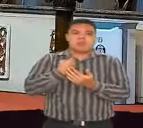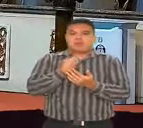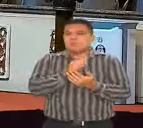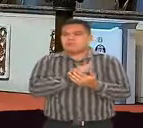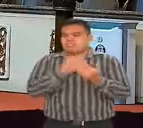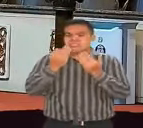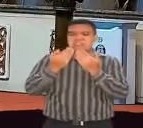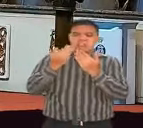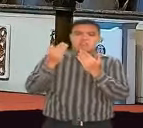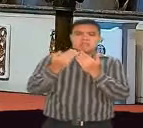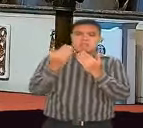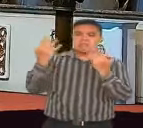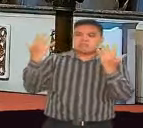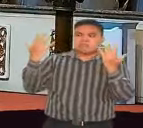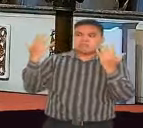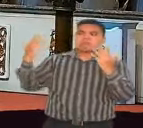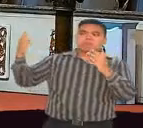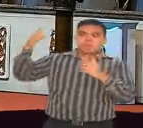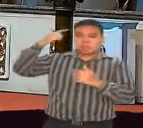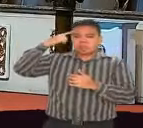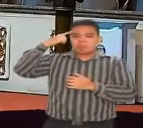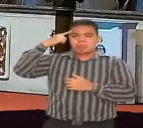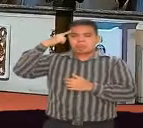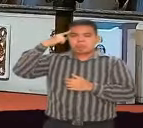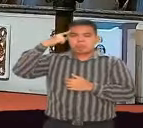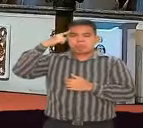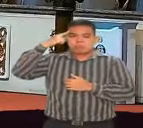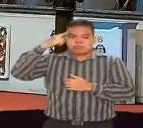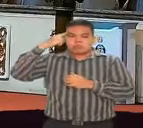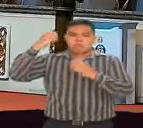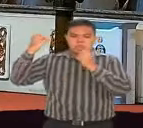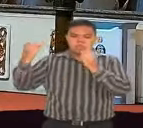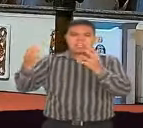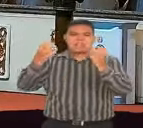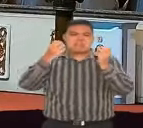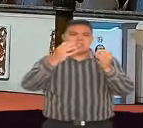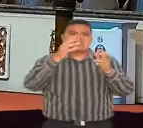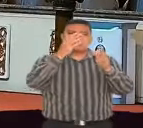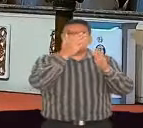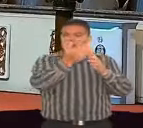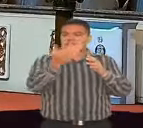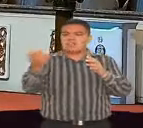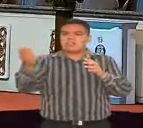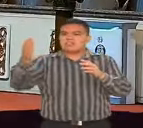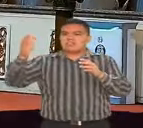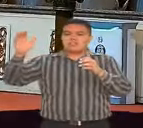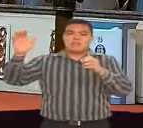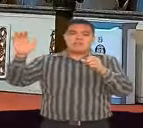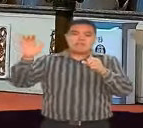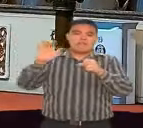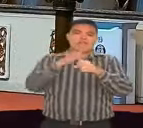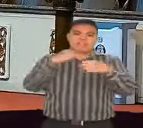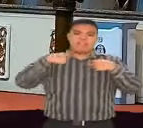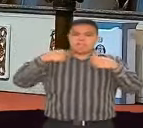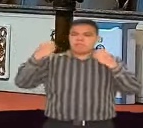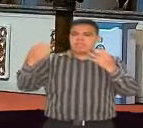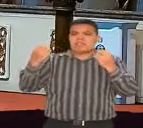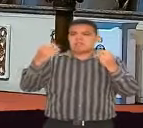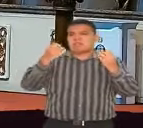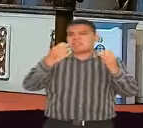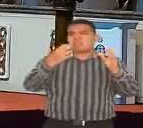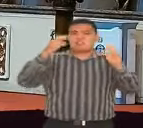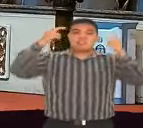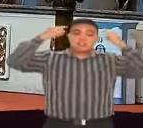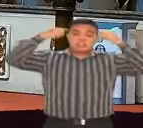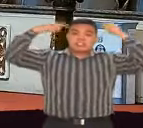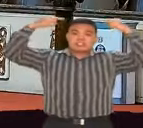We get so easily enamored by the accomplishments of men, but never appreciate what